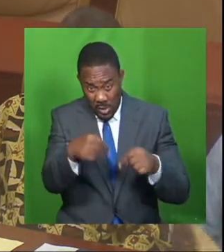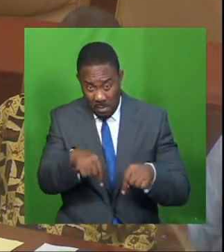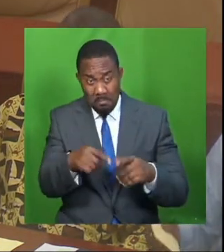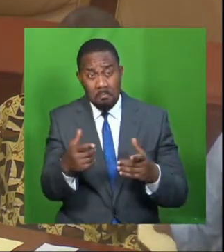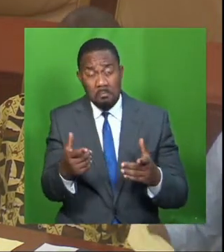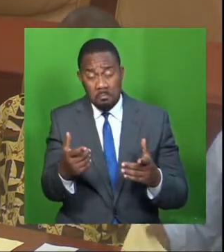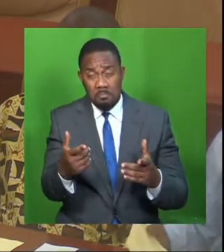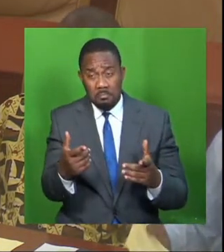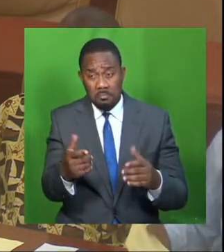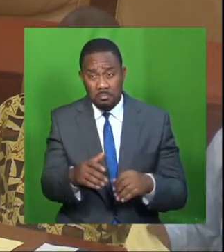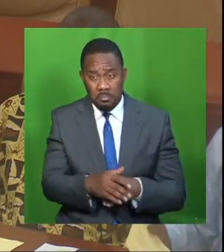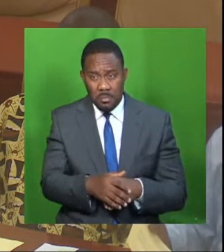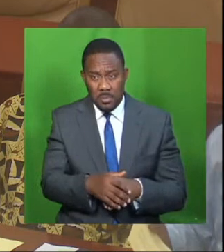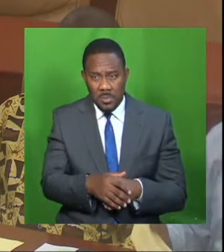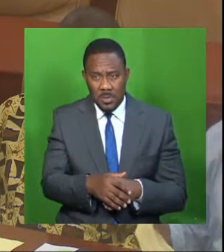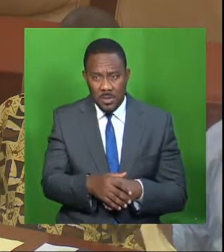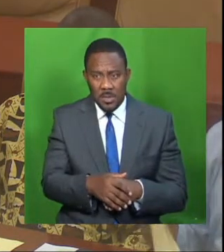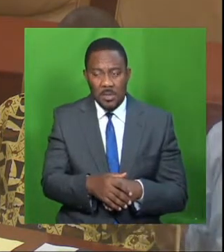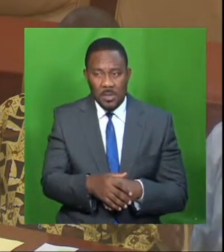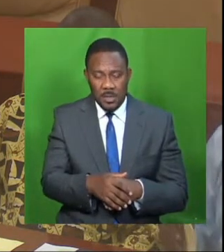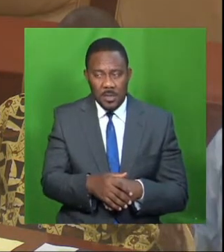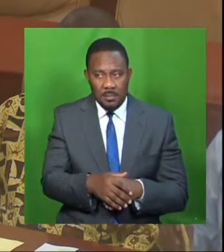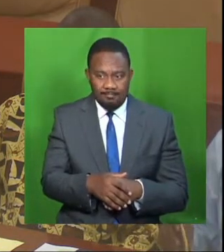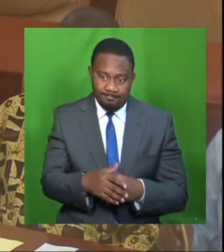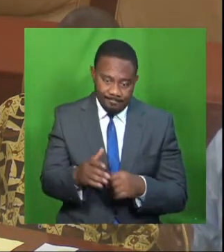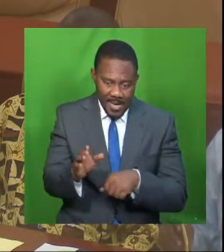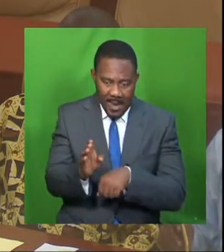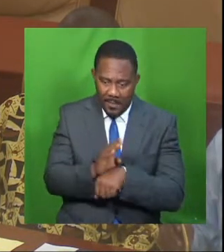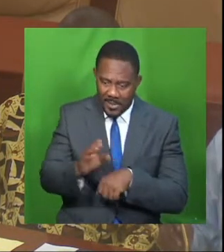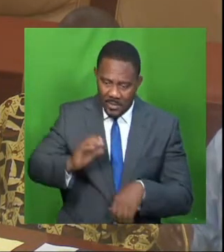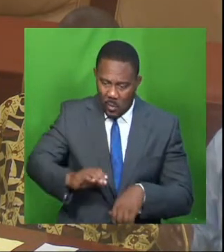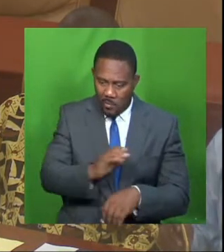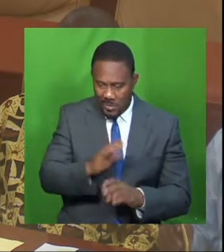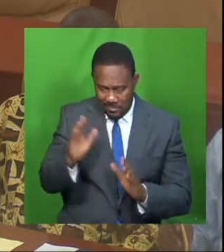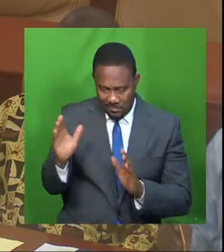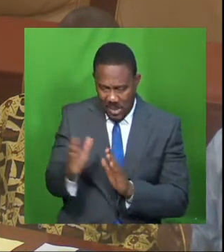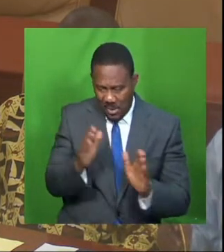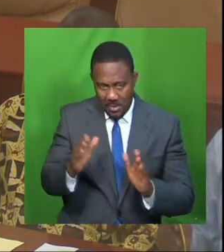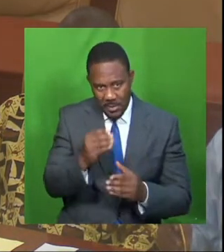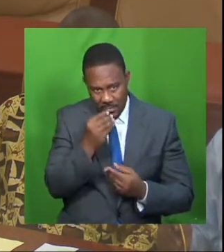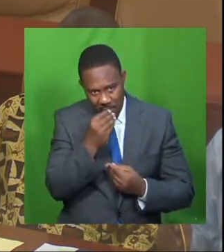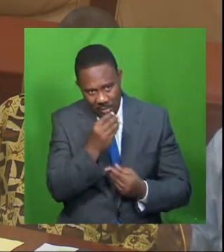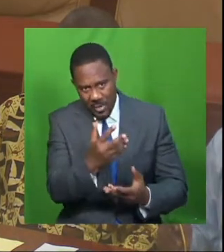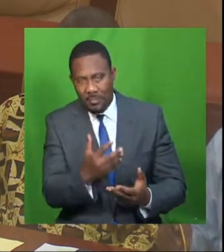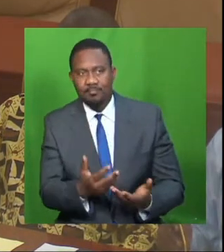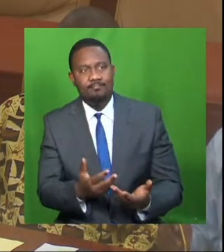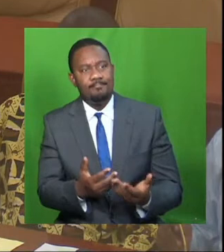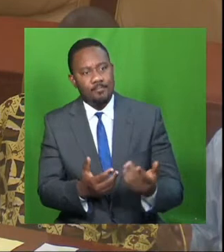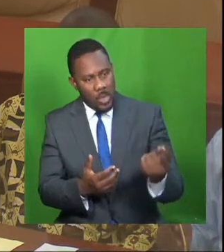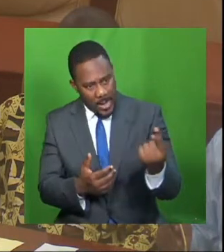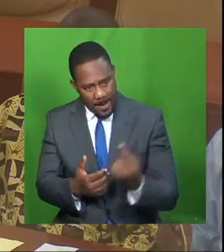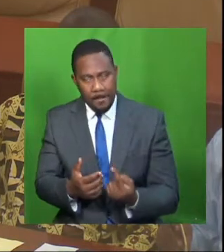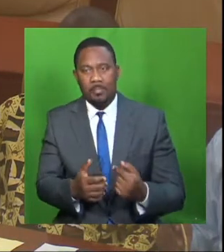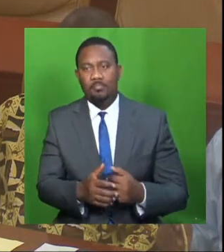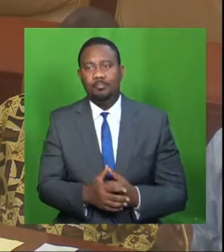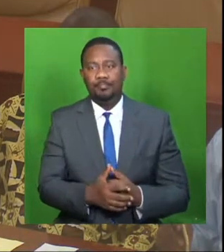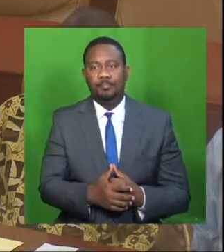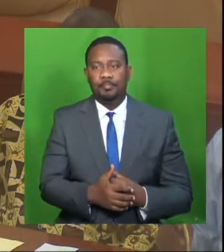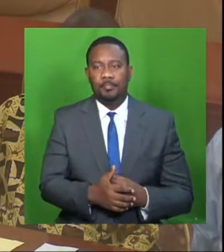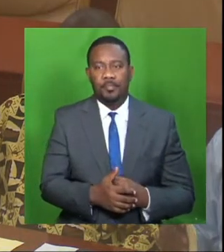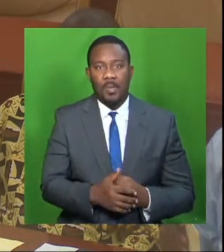Parliament. The people of Ghana expect Parliament of the Republic of Ghana to be the keeper of the purse. You can't say you are the keeper of the purse when